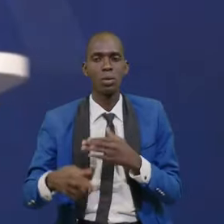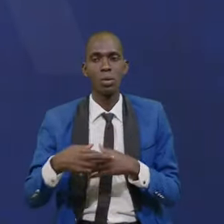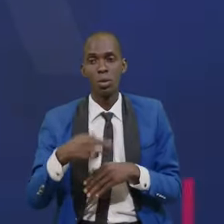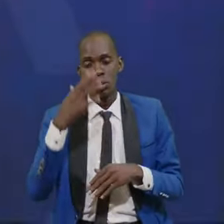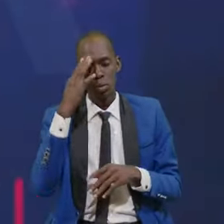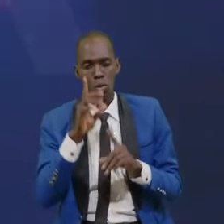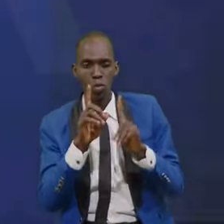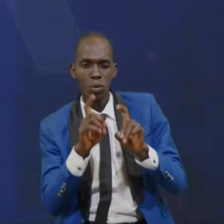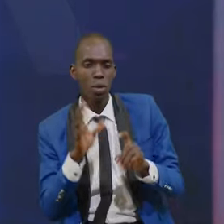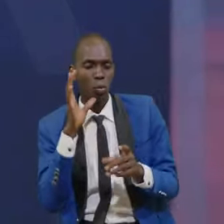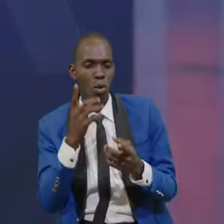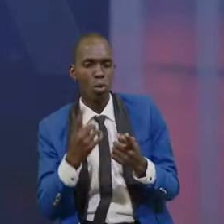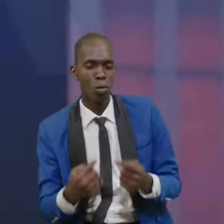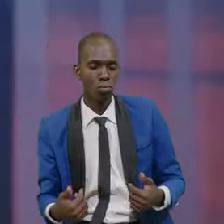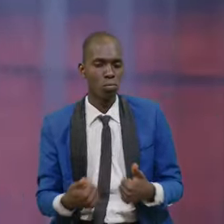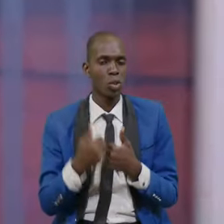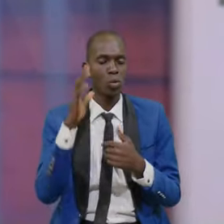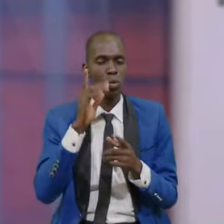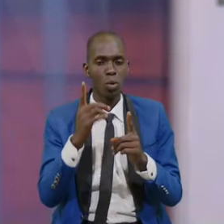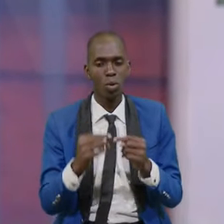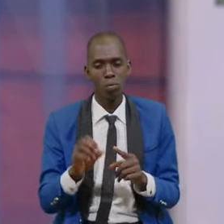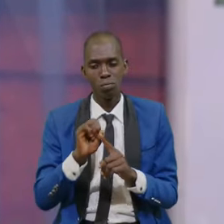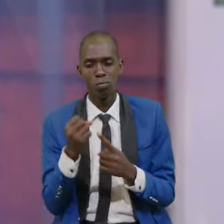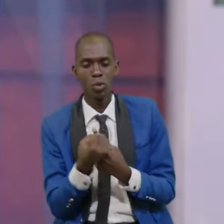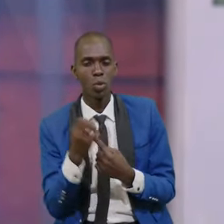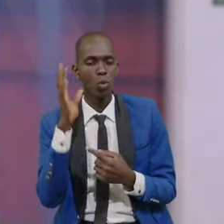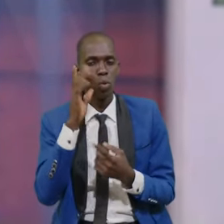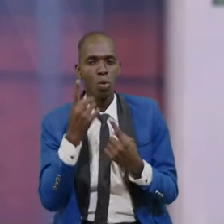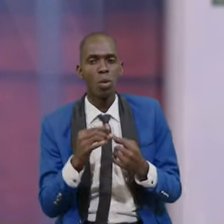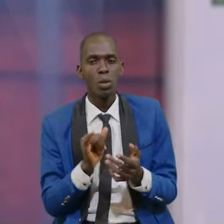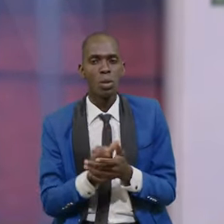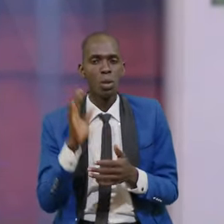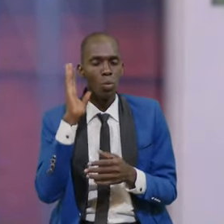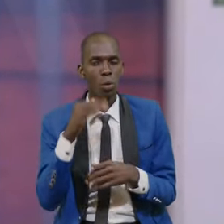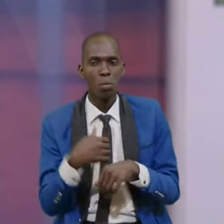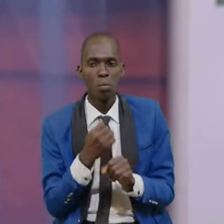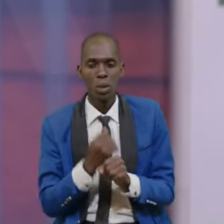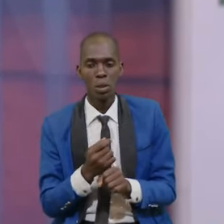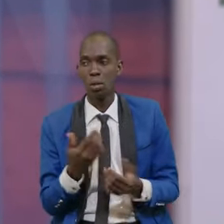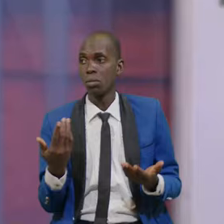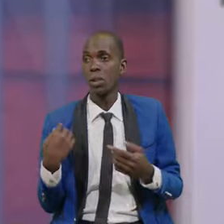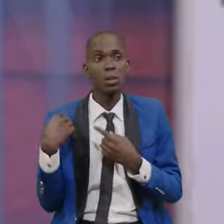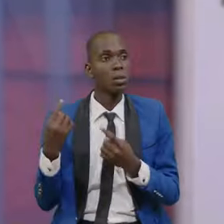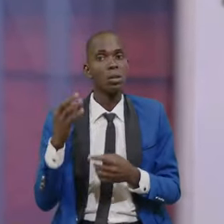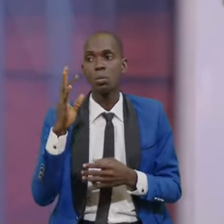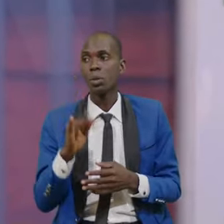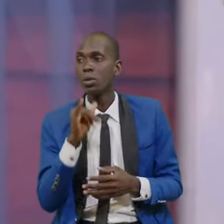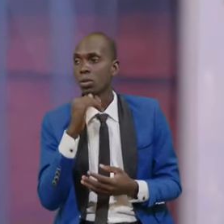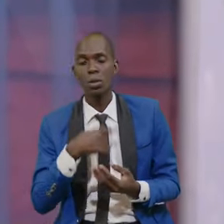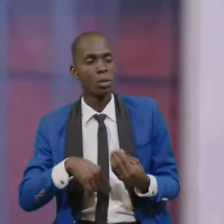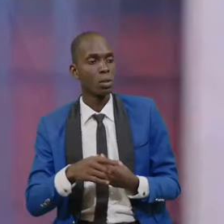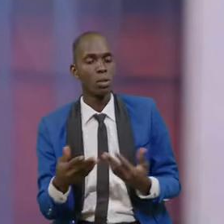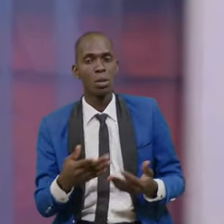will come, and situations will come that will make me, the pastor is not here, and the members of the church,